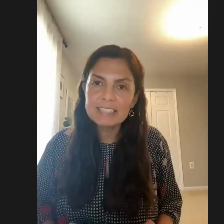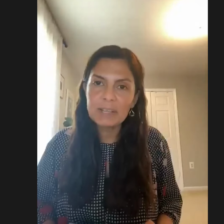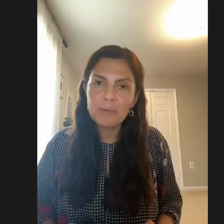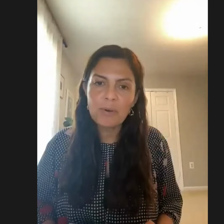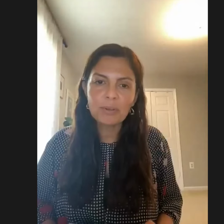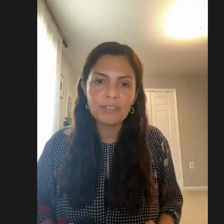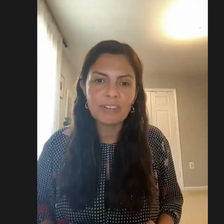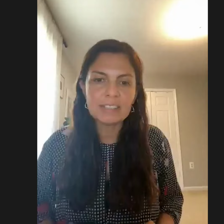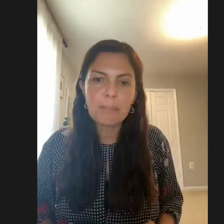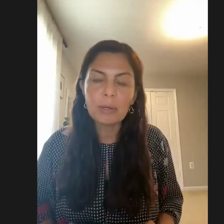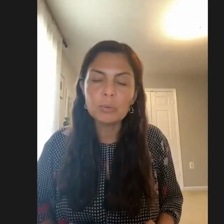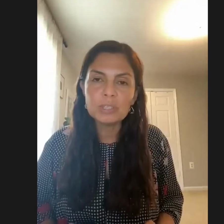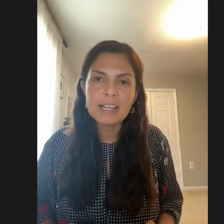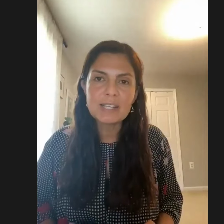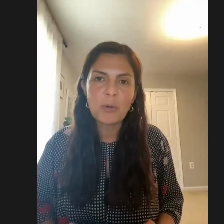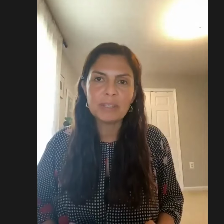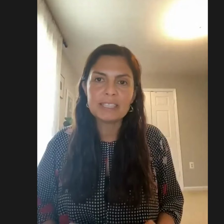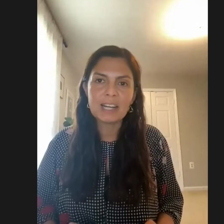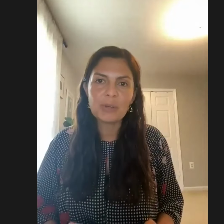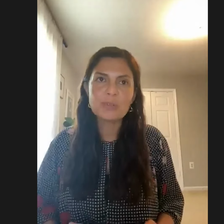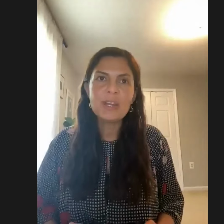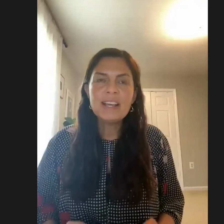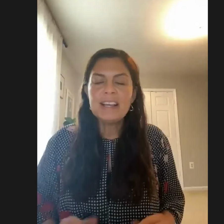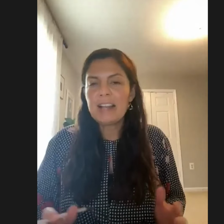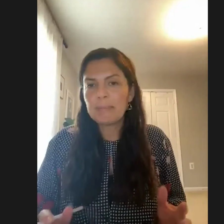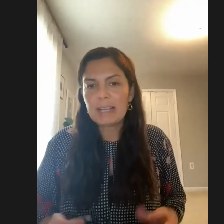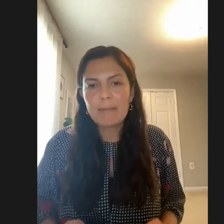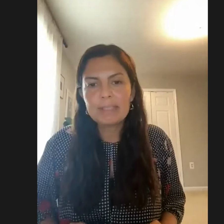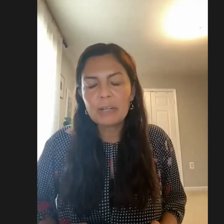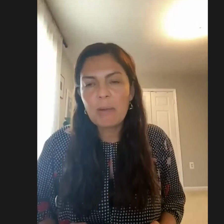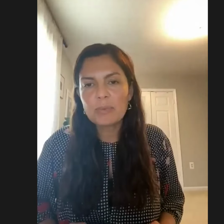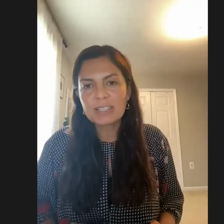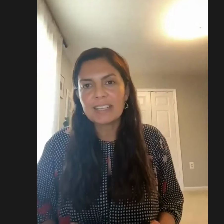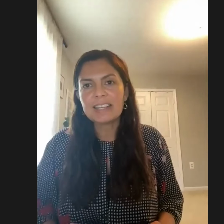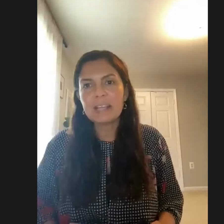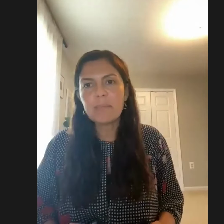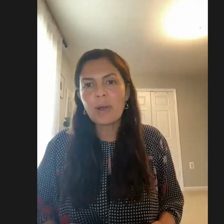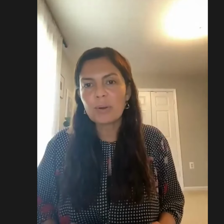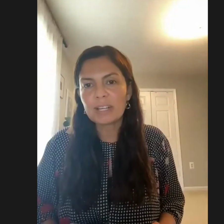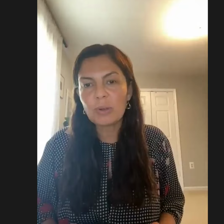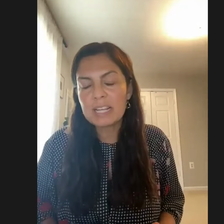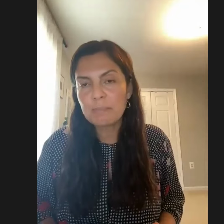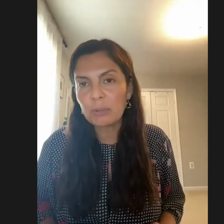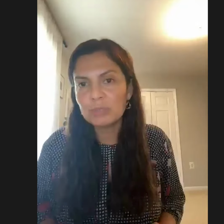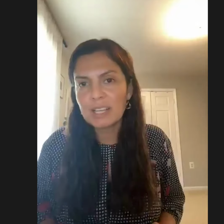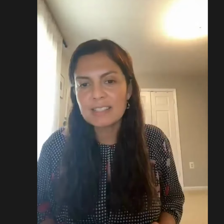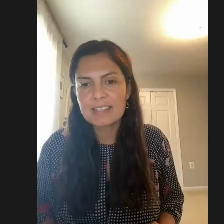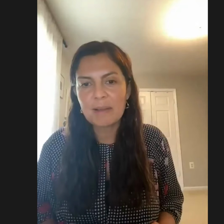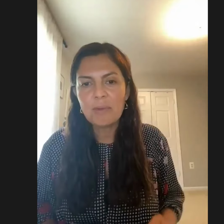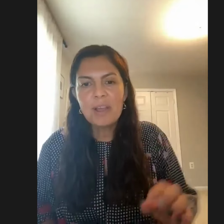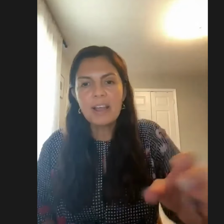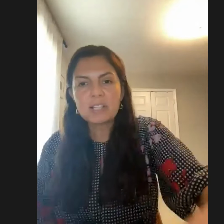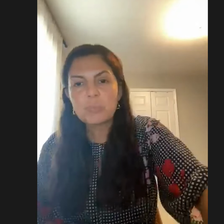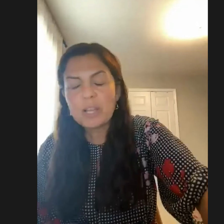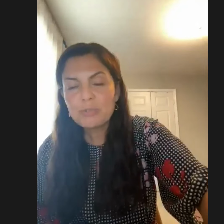bastante activo. I will change into Spanish. The chat has been very active with several comments and questions. We won't